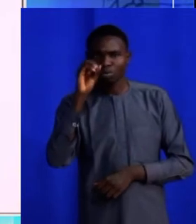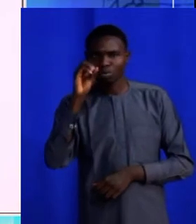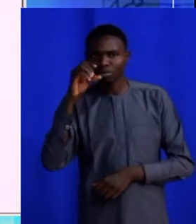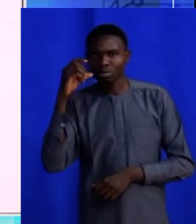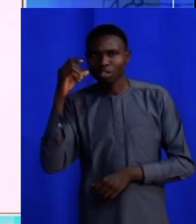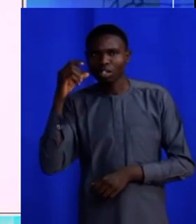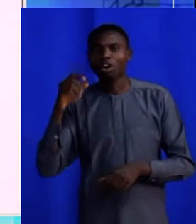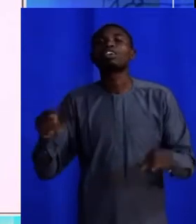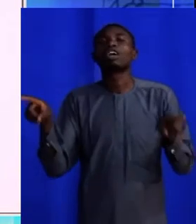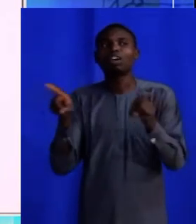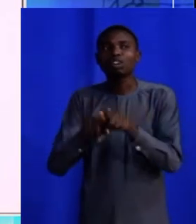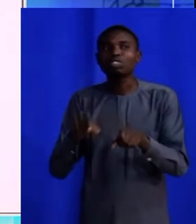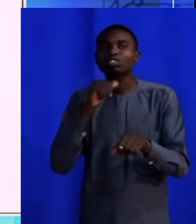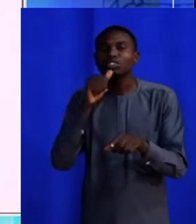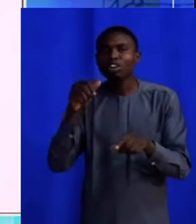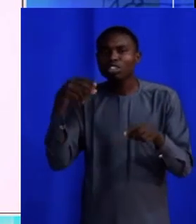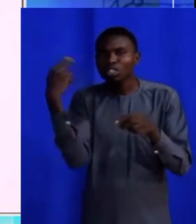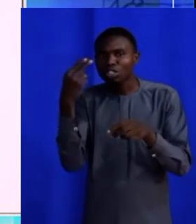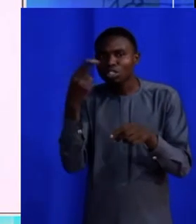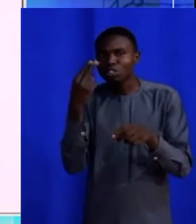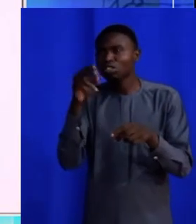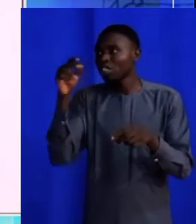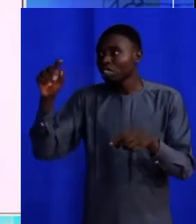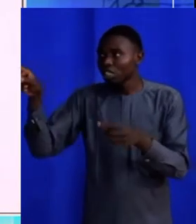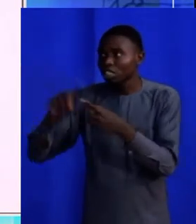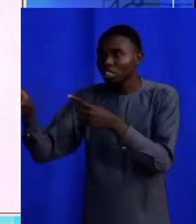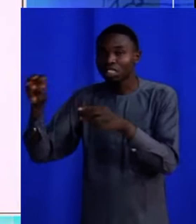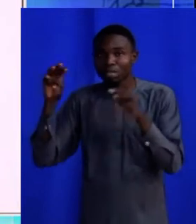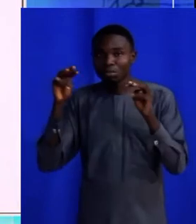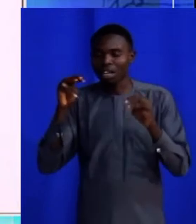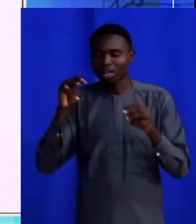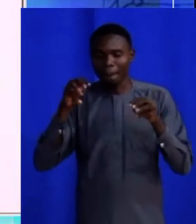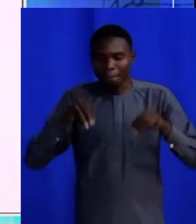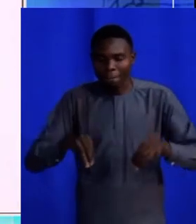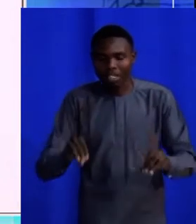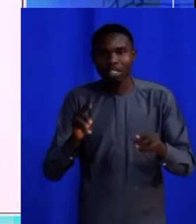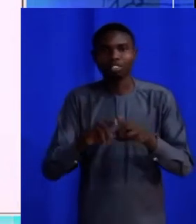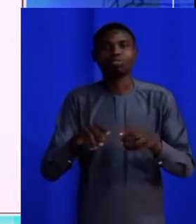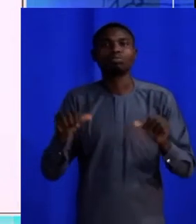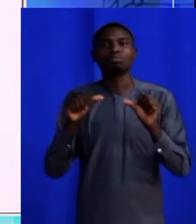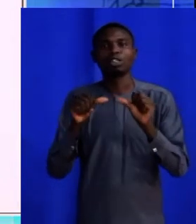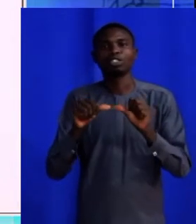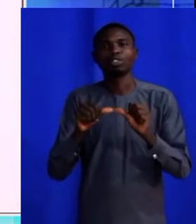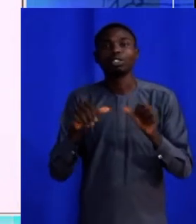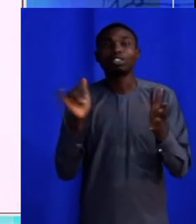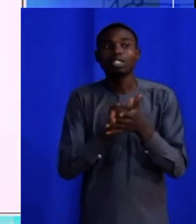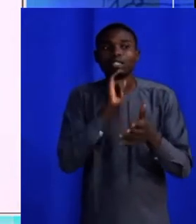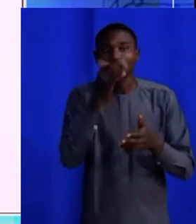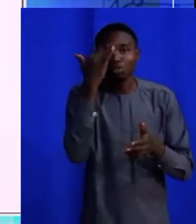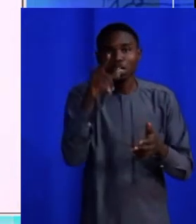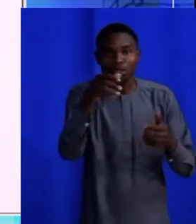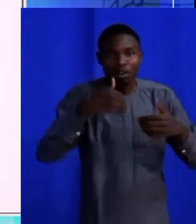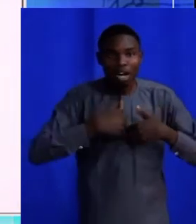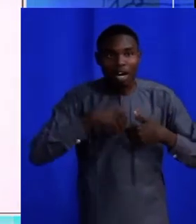you expect? The gains you get, the importance